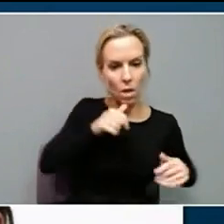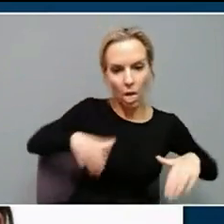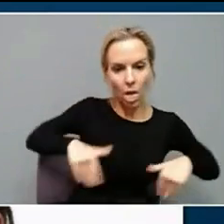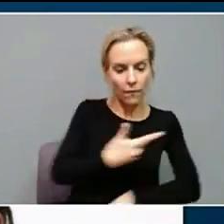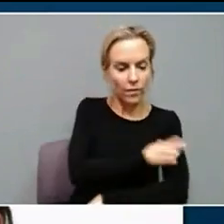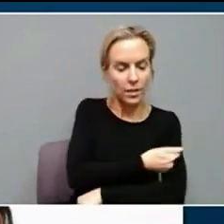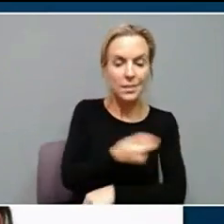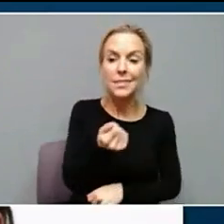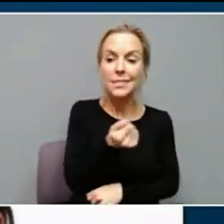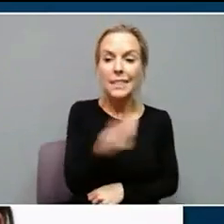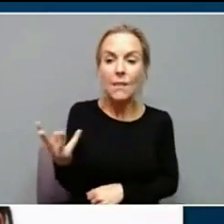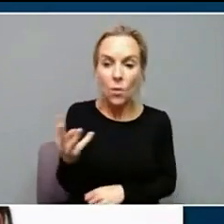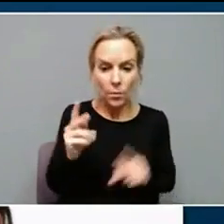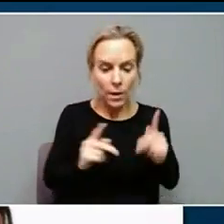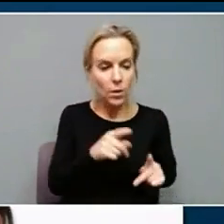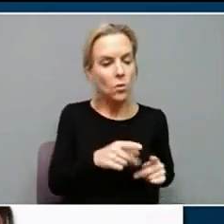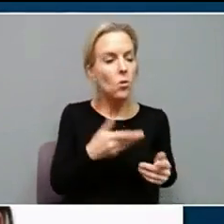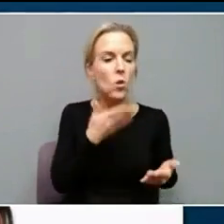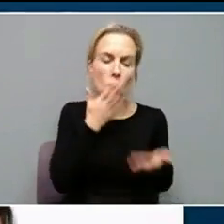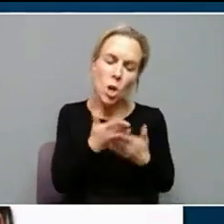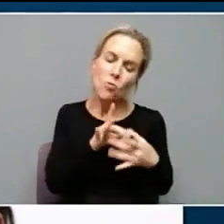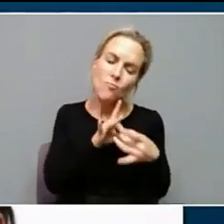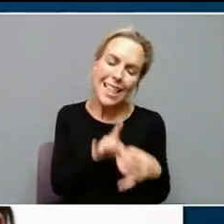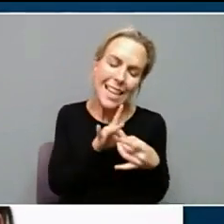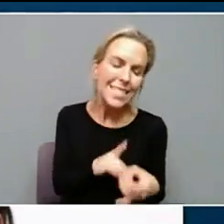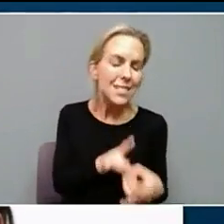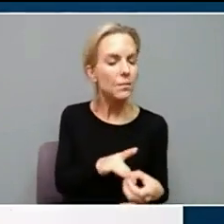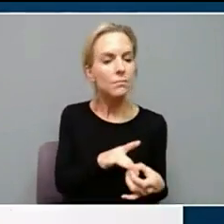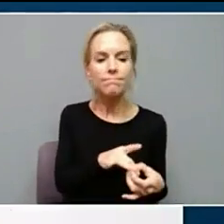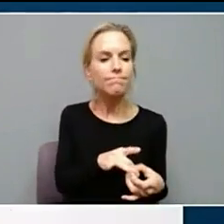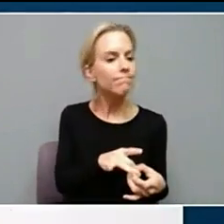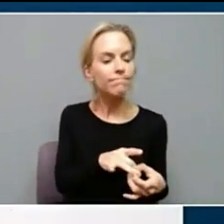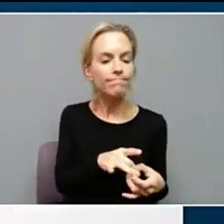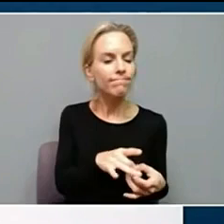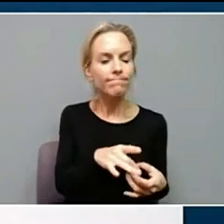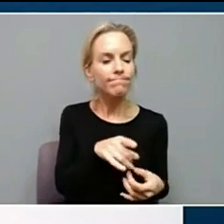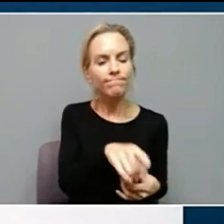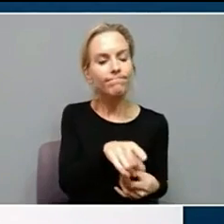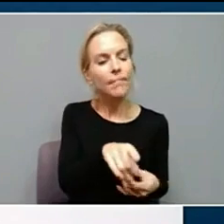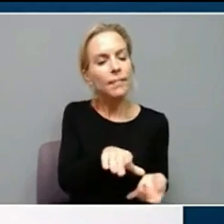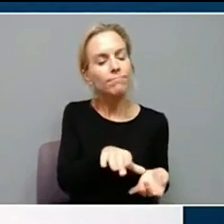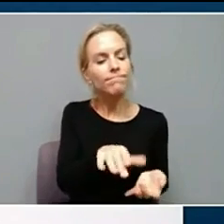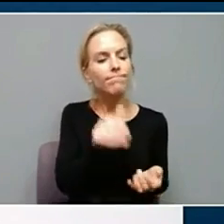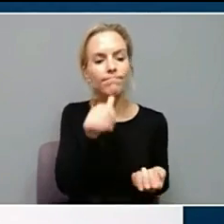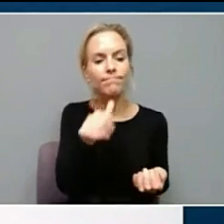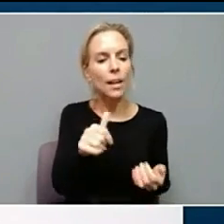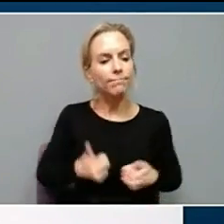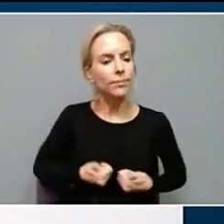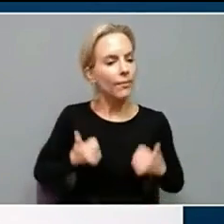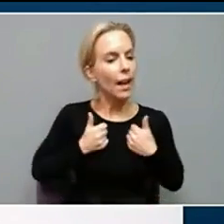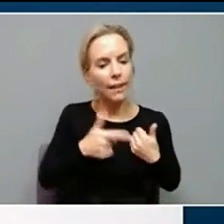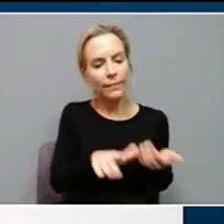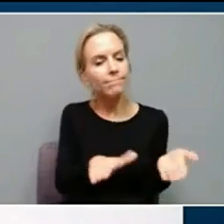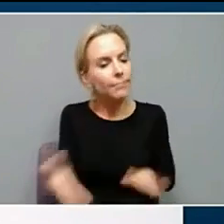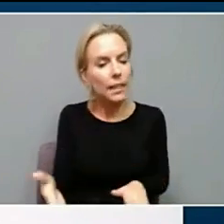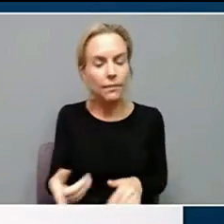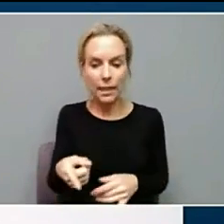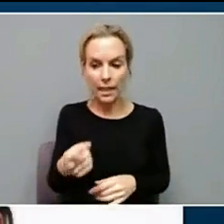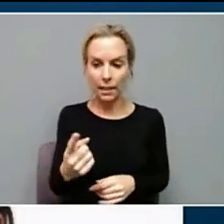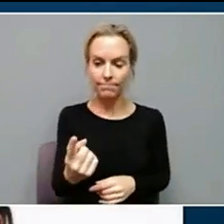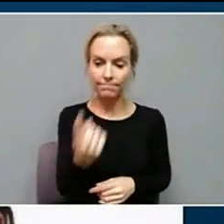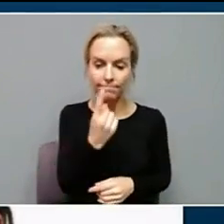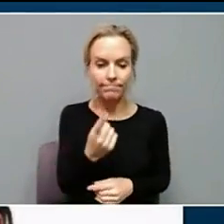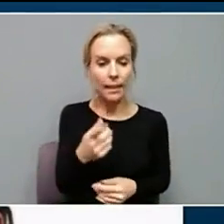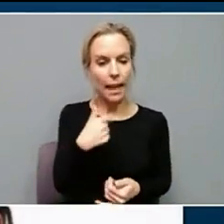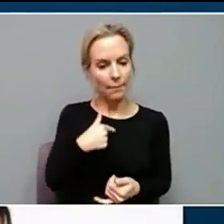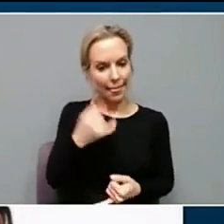I had very great relationships with that did not make it through, and I was one of the last people that they saw and had a conversation